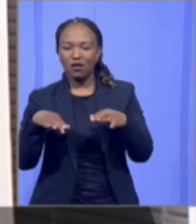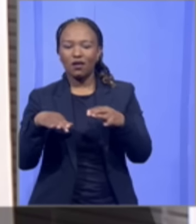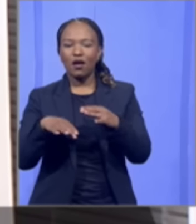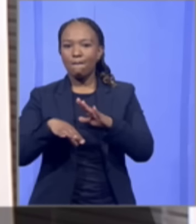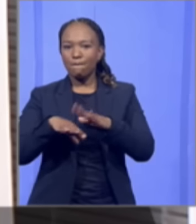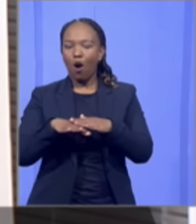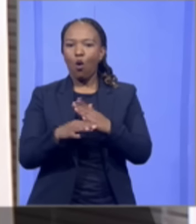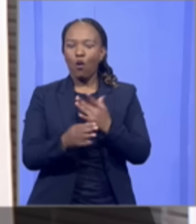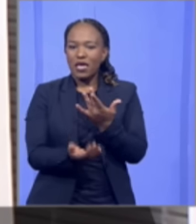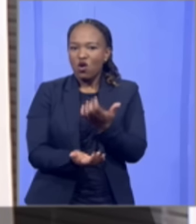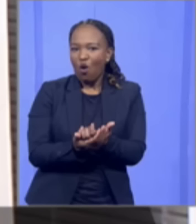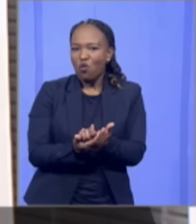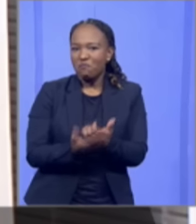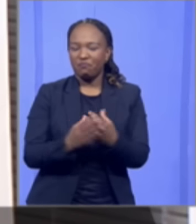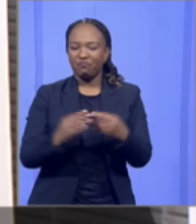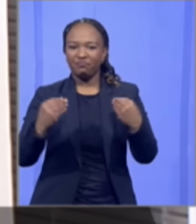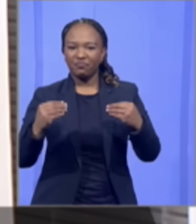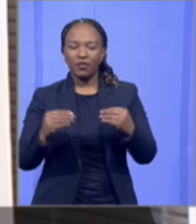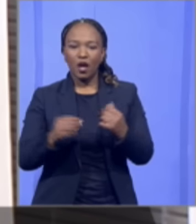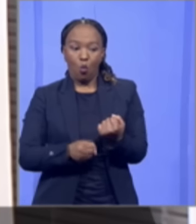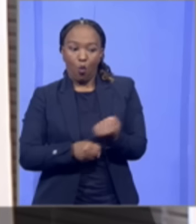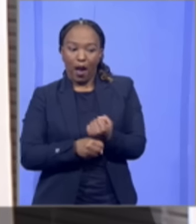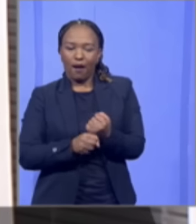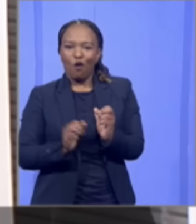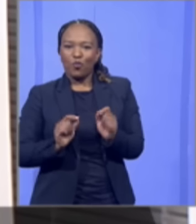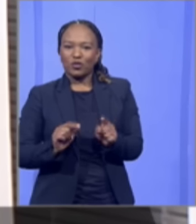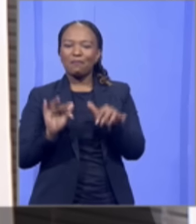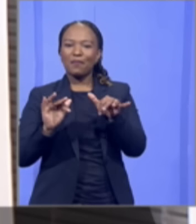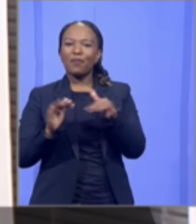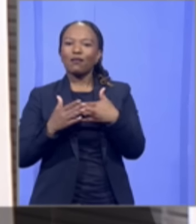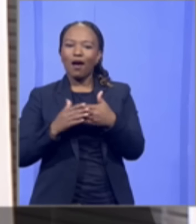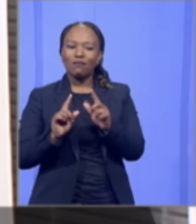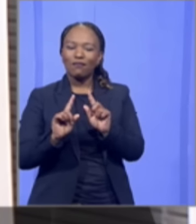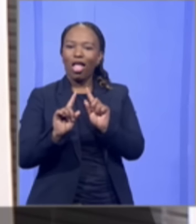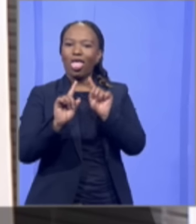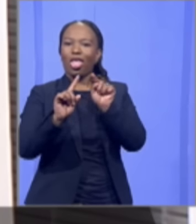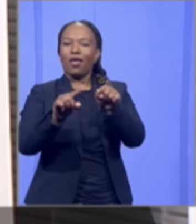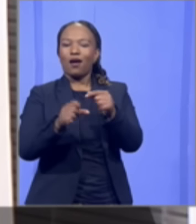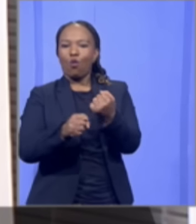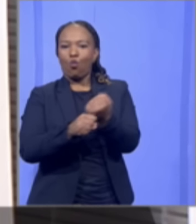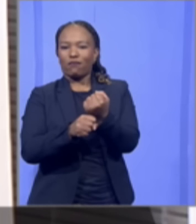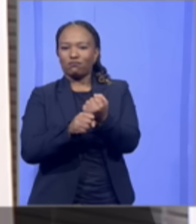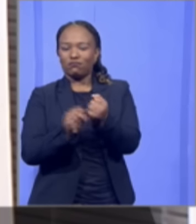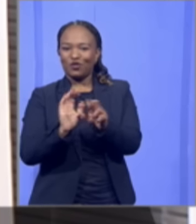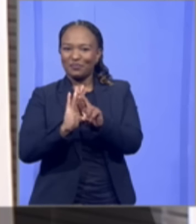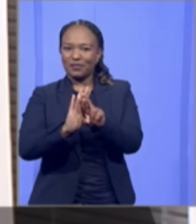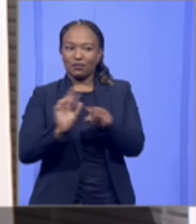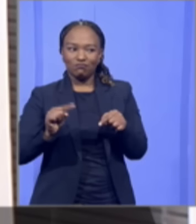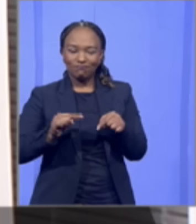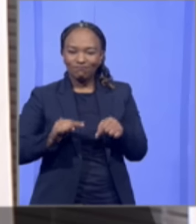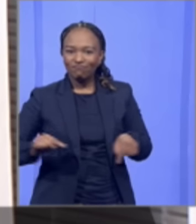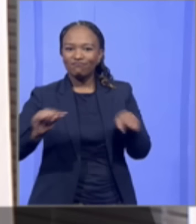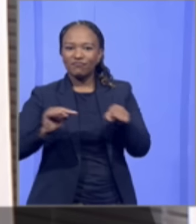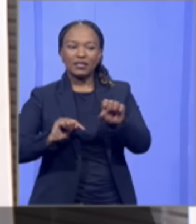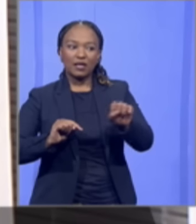present job opportunities to our people and ensure that they represent who we are as South